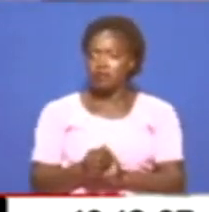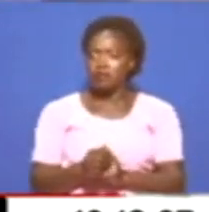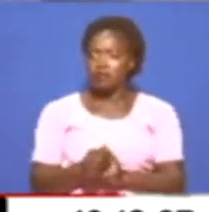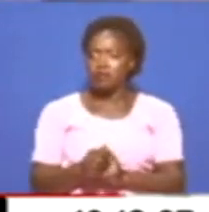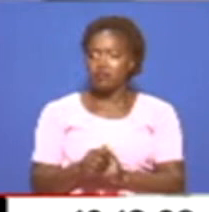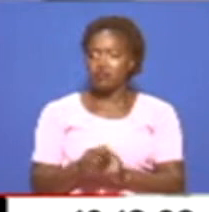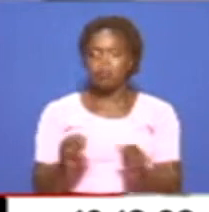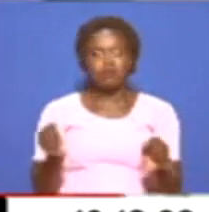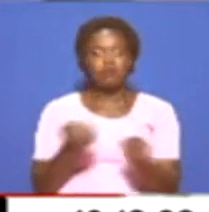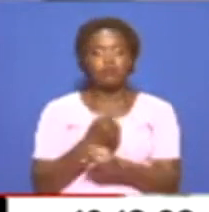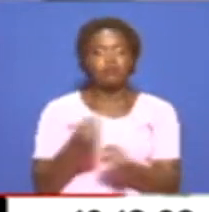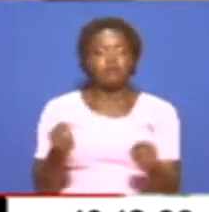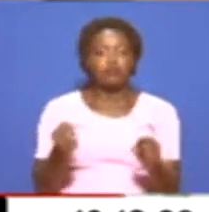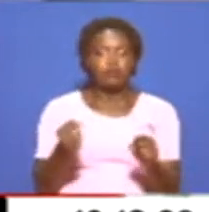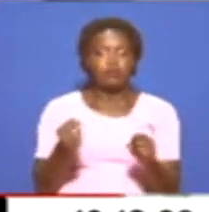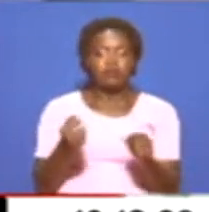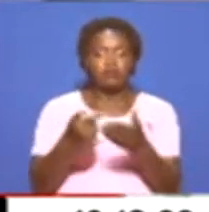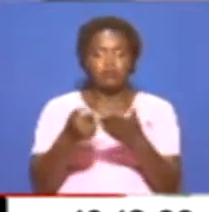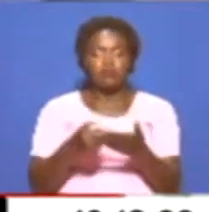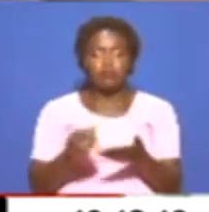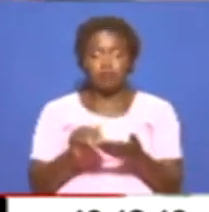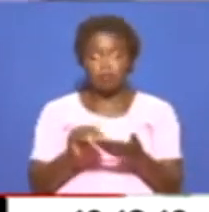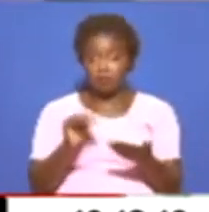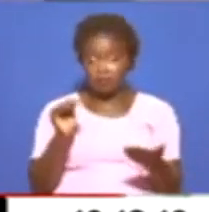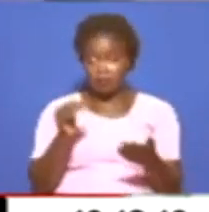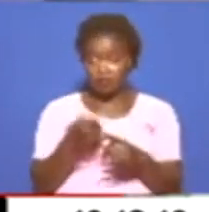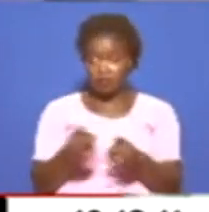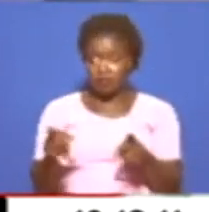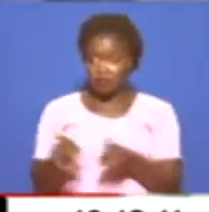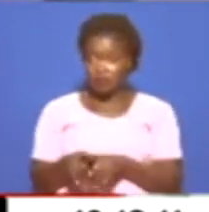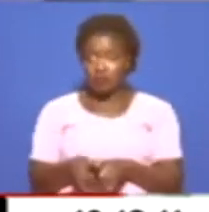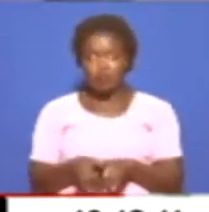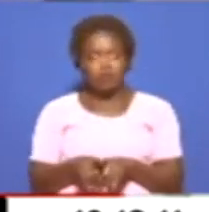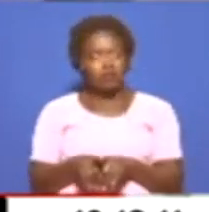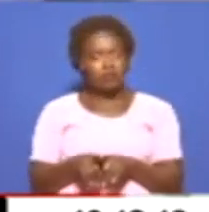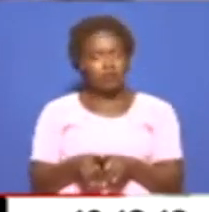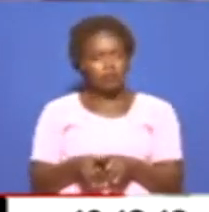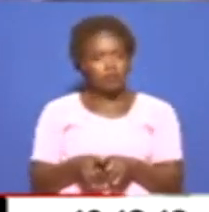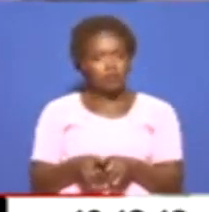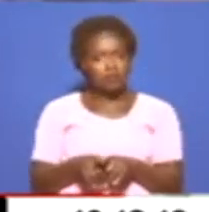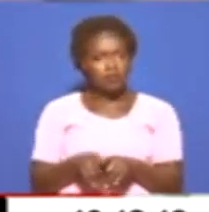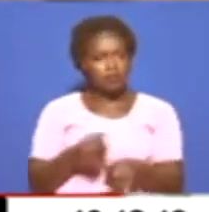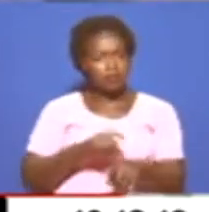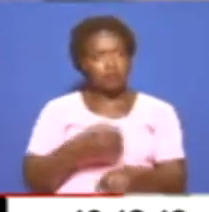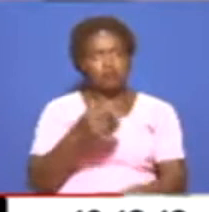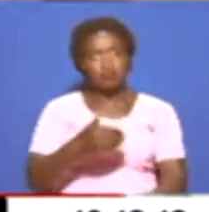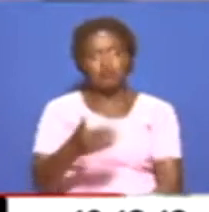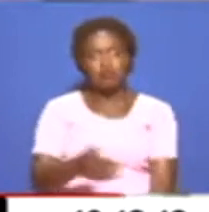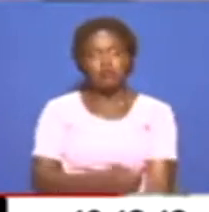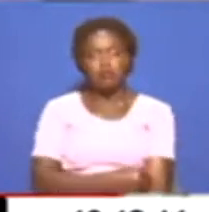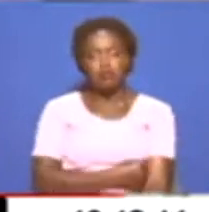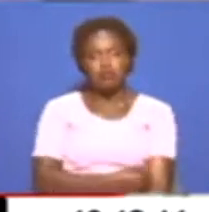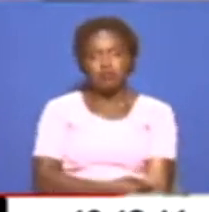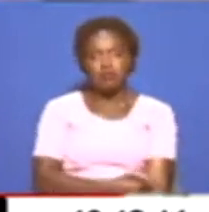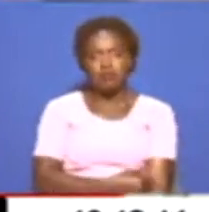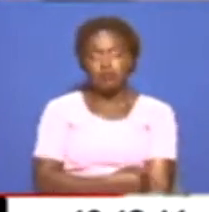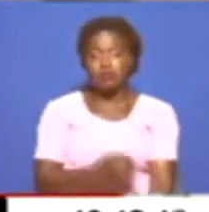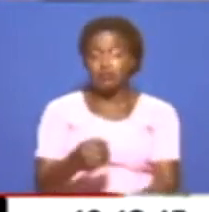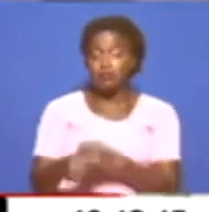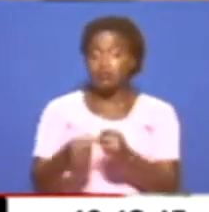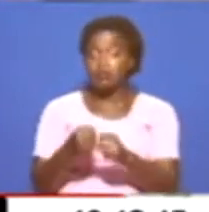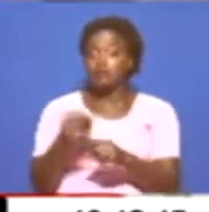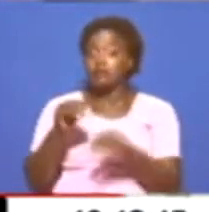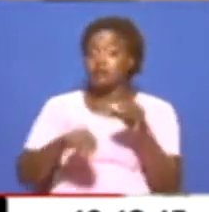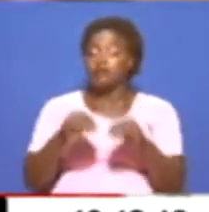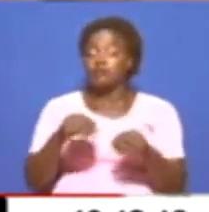it's a matter you've already filed in court. Indeed. But still on the same light, every year we have an election, the